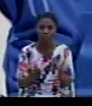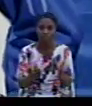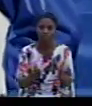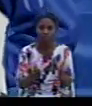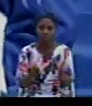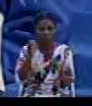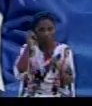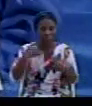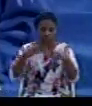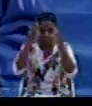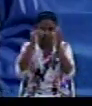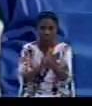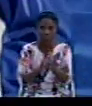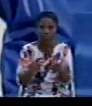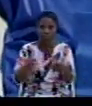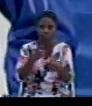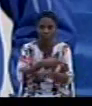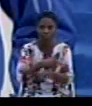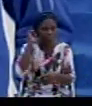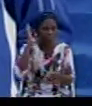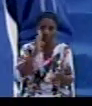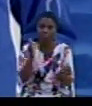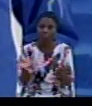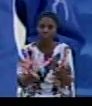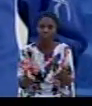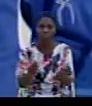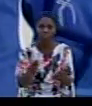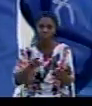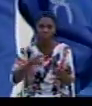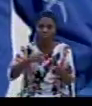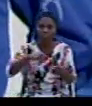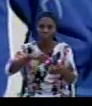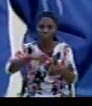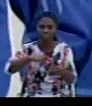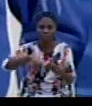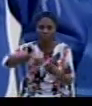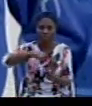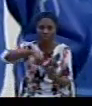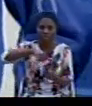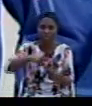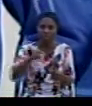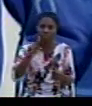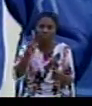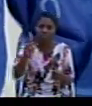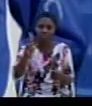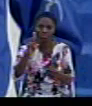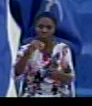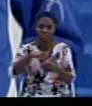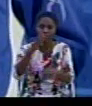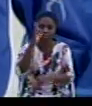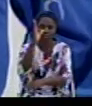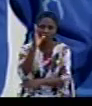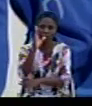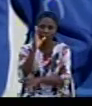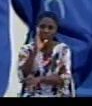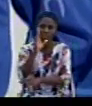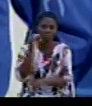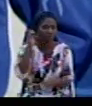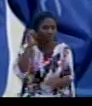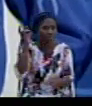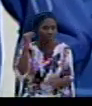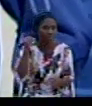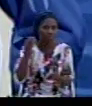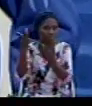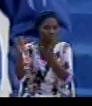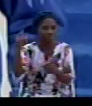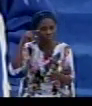he'll be here. Around 3 o'clock, he was at the Isokun bus stop waiting for us. And as soon as we came, little after 4, he